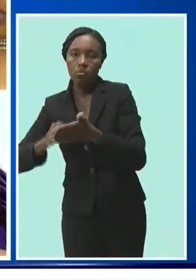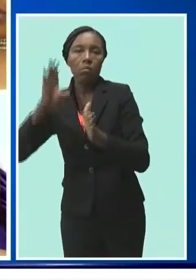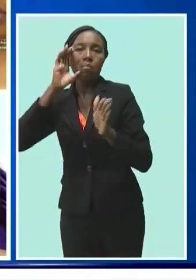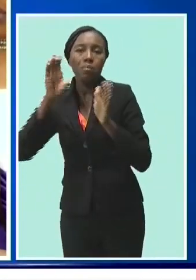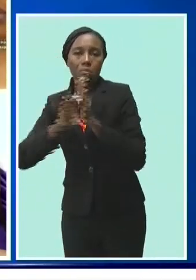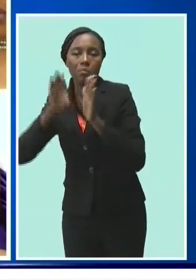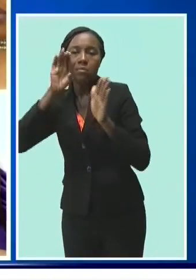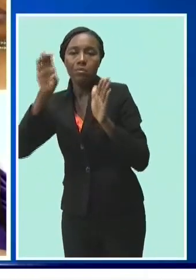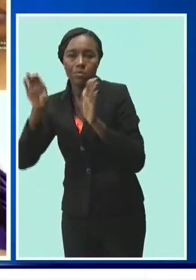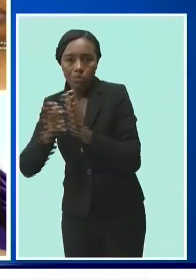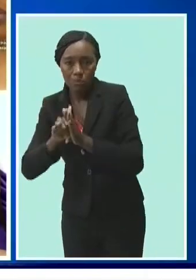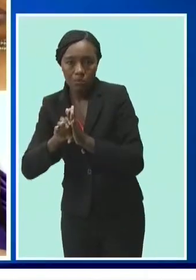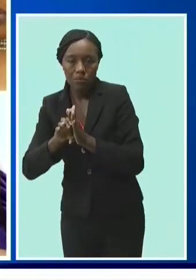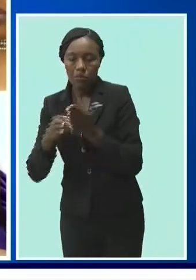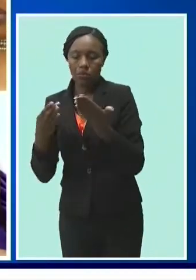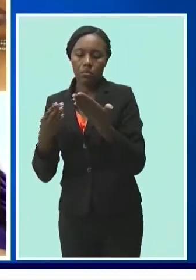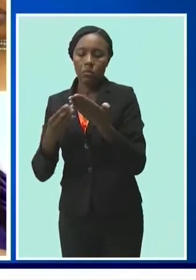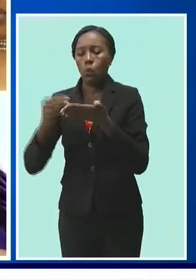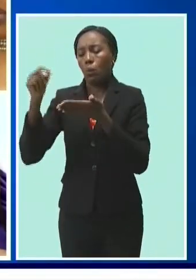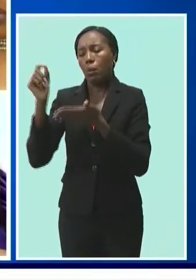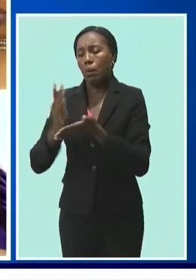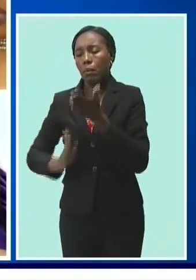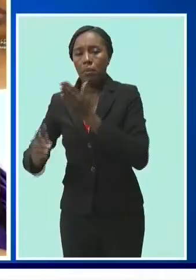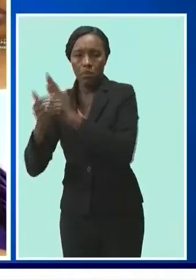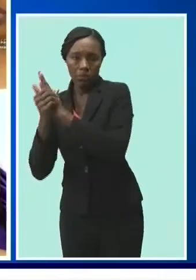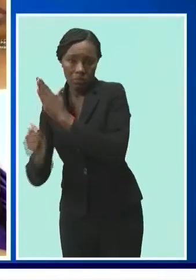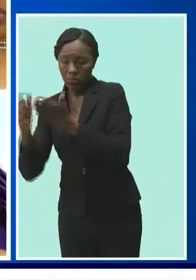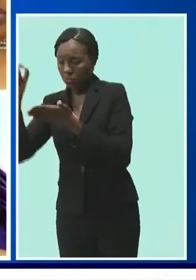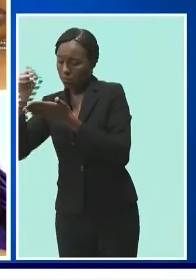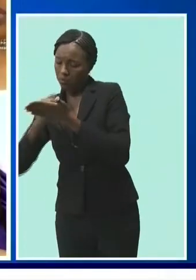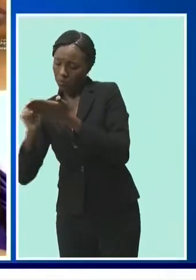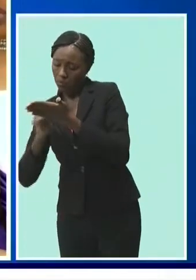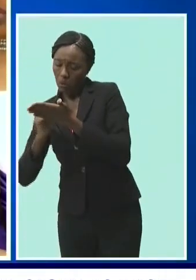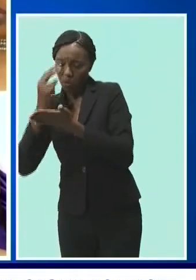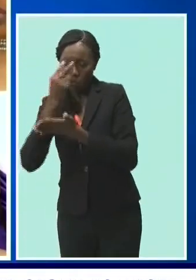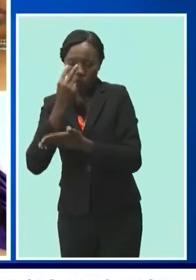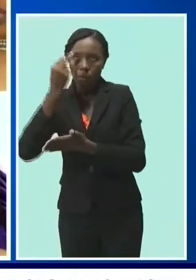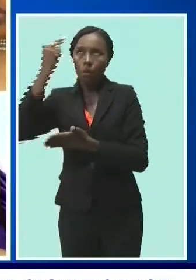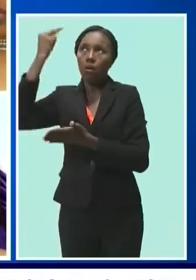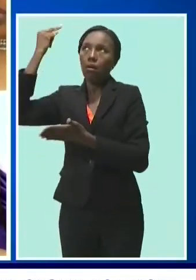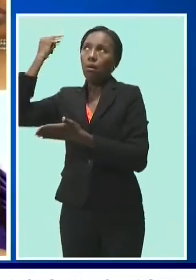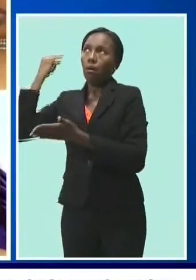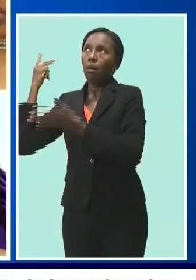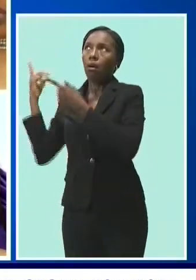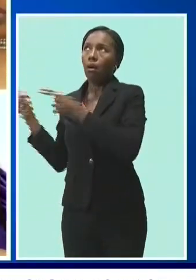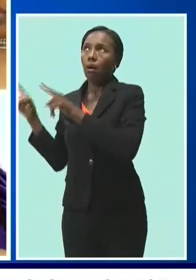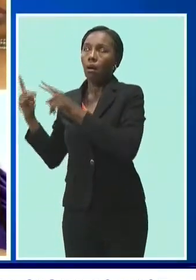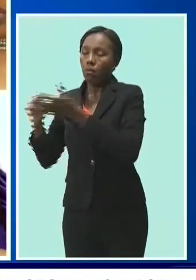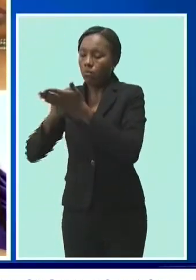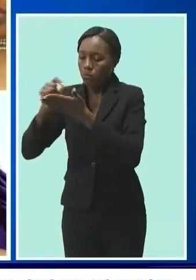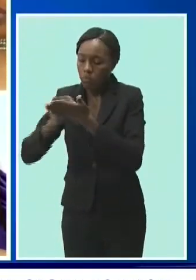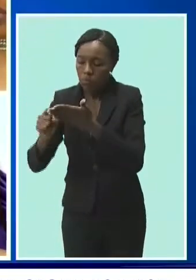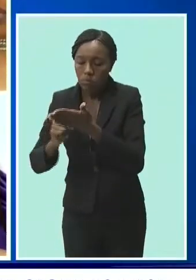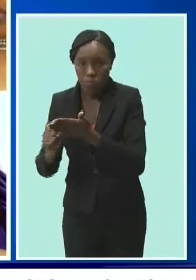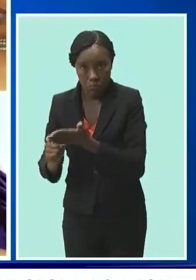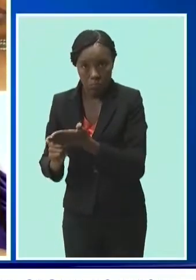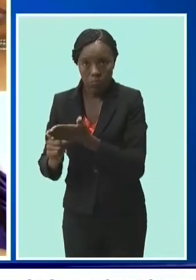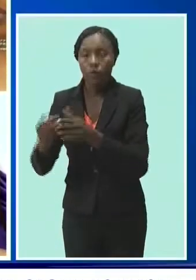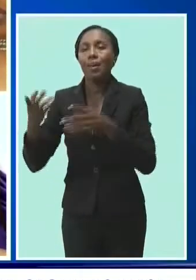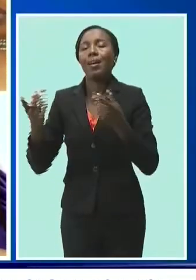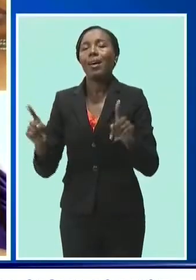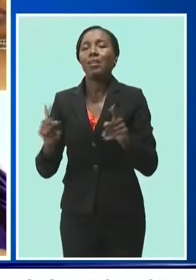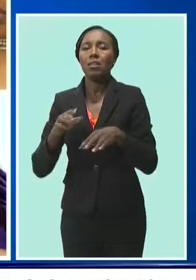photographs, writings from some of our creatives who look back on that era, and have a series of